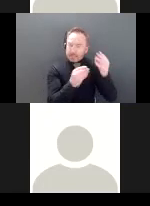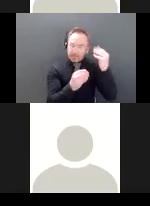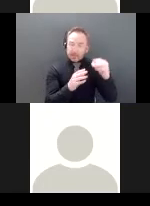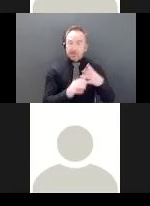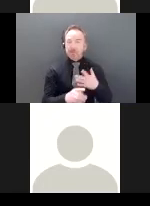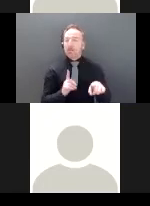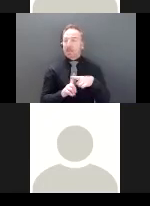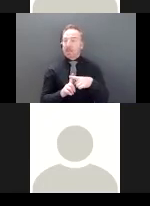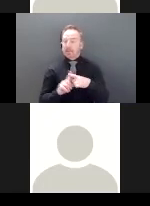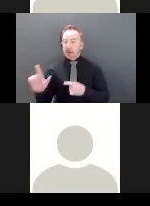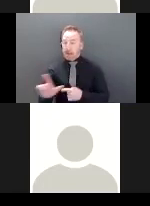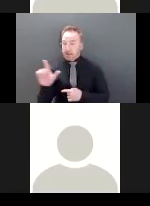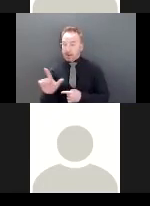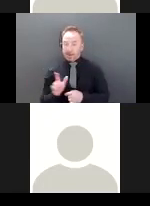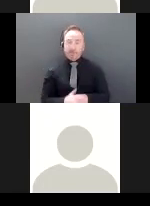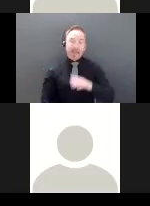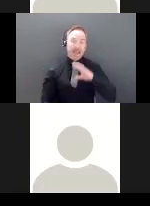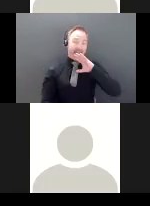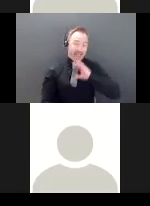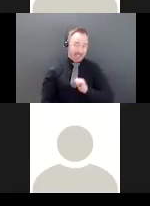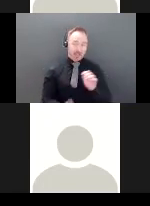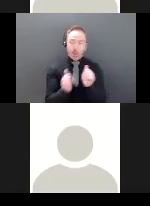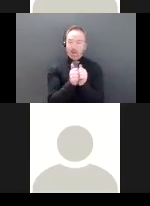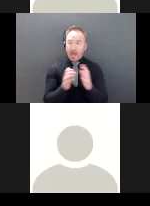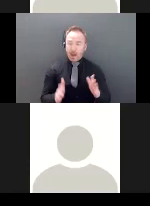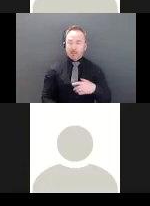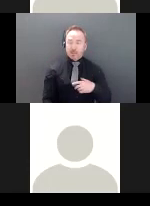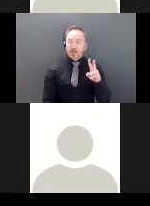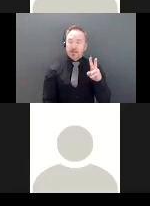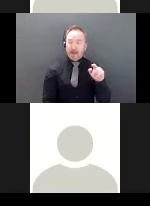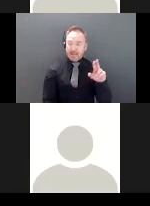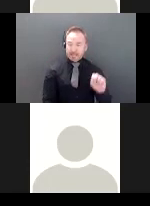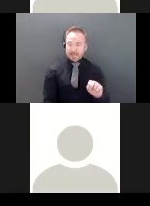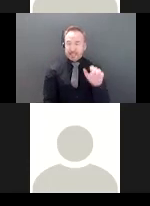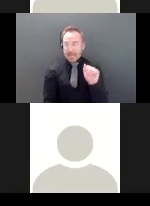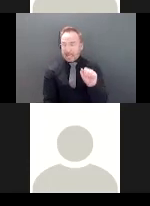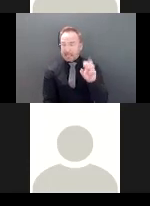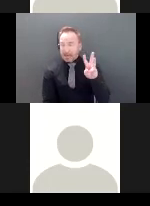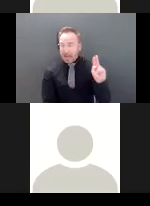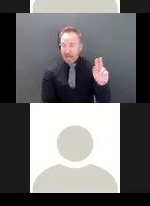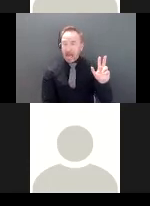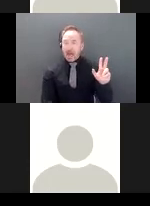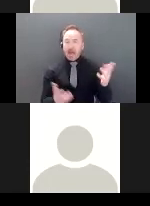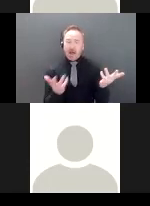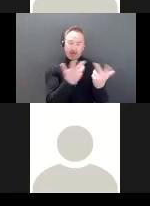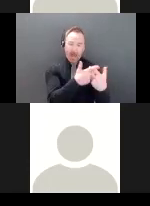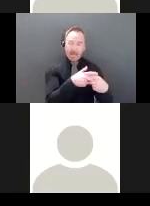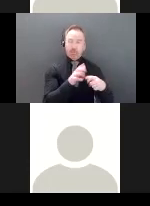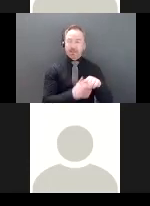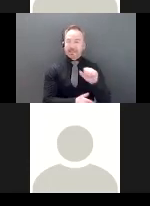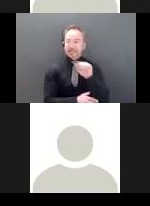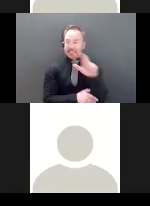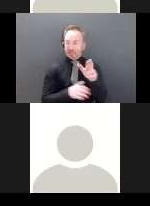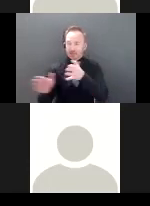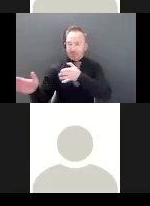And Aging Without Violence, really, it aligned with the Ontario Senior Strategy. And it had a very broad scope where we had a